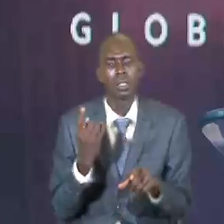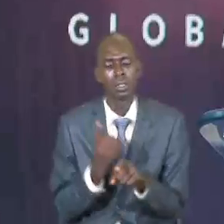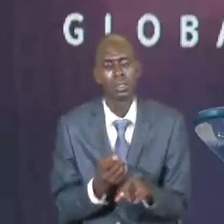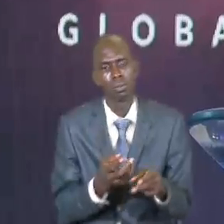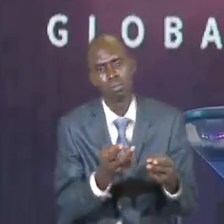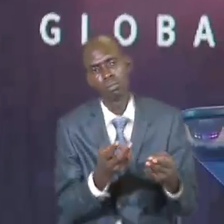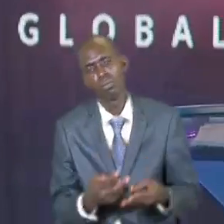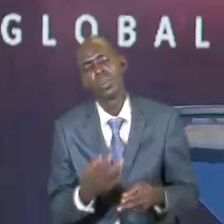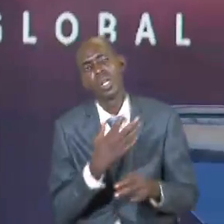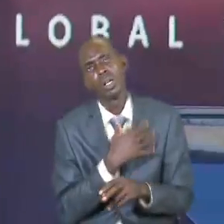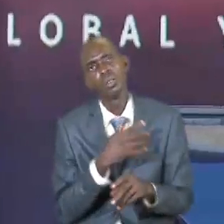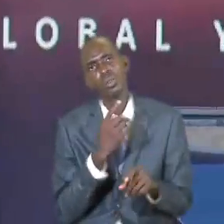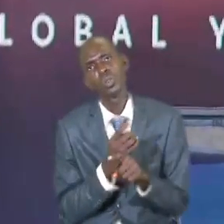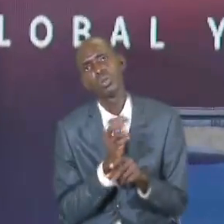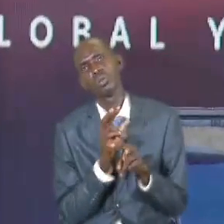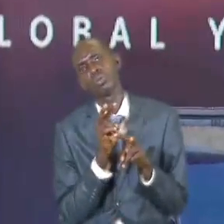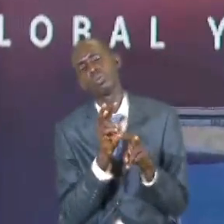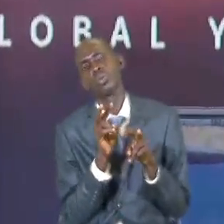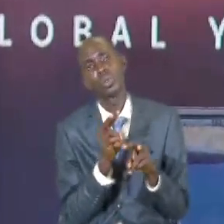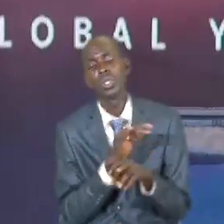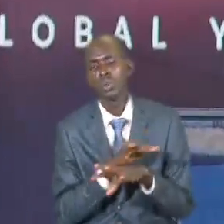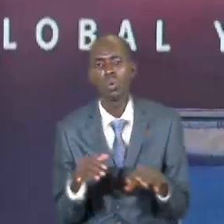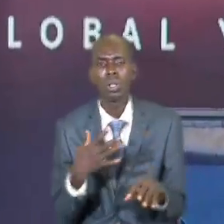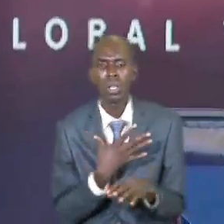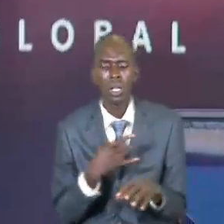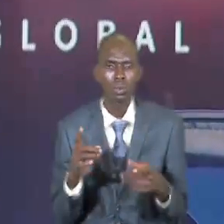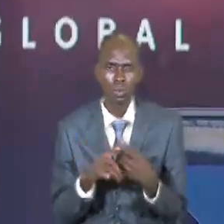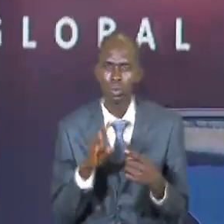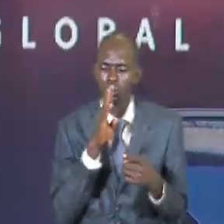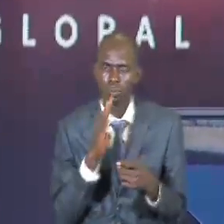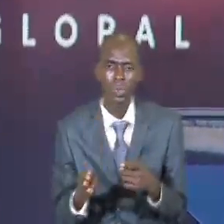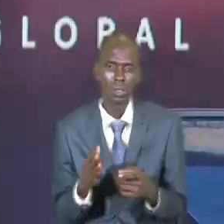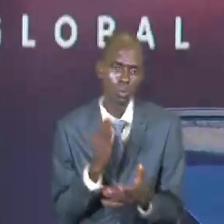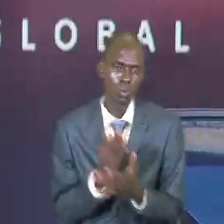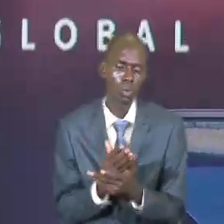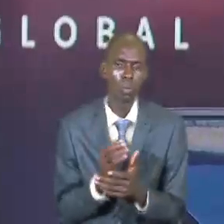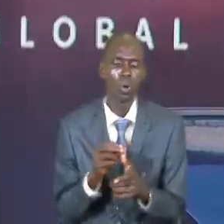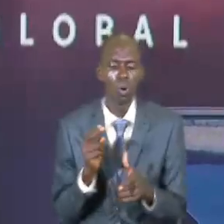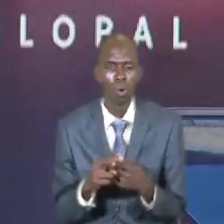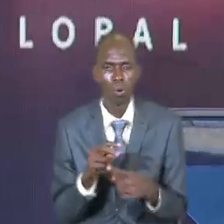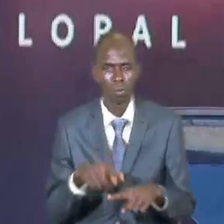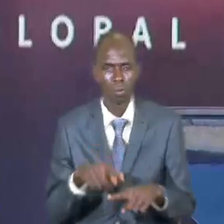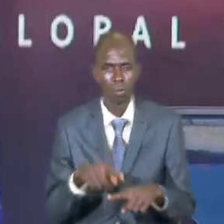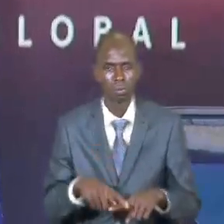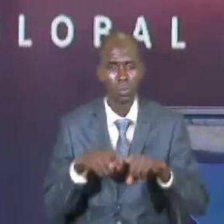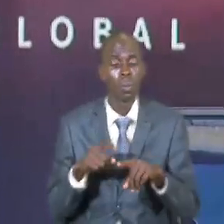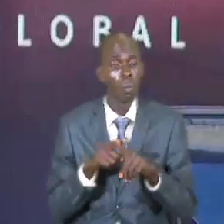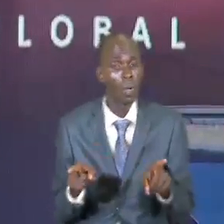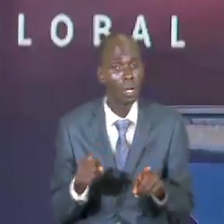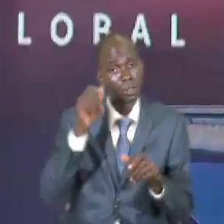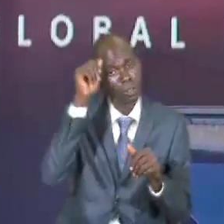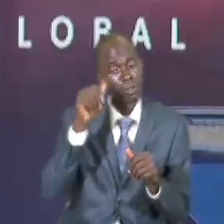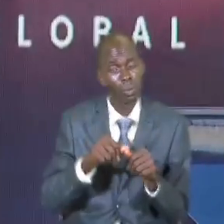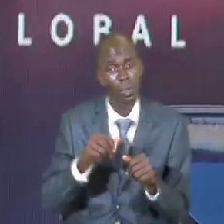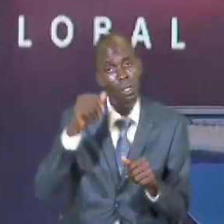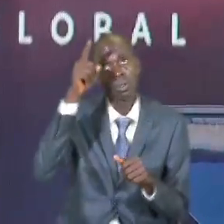don't like interruption. But you know, God is so kind and God is so good. Even though you don't